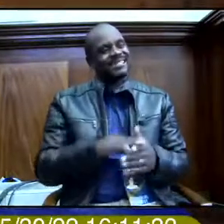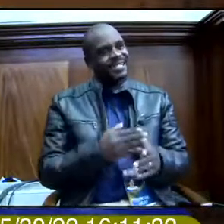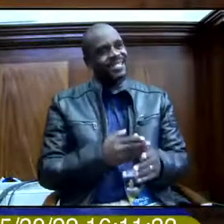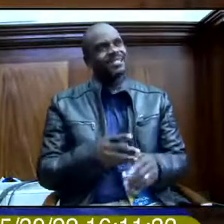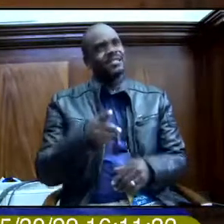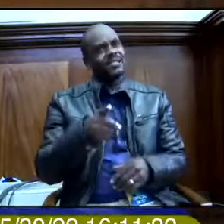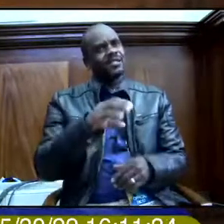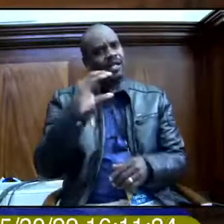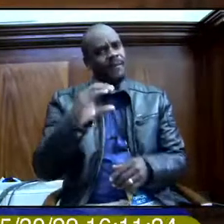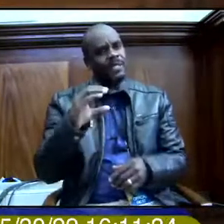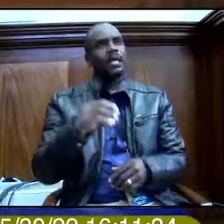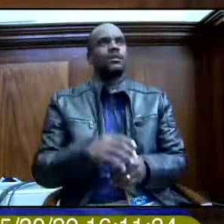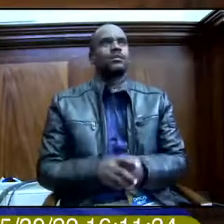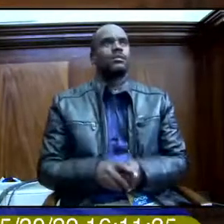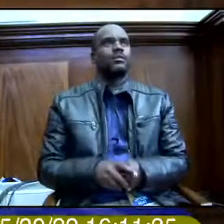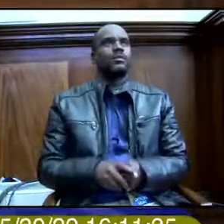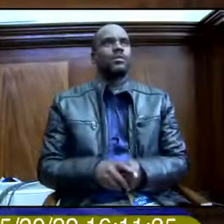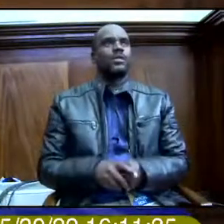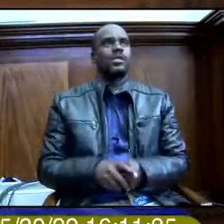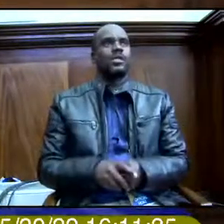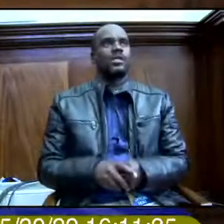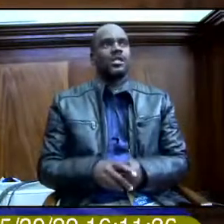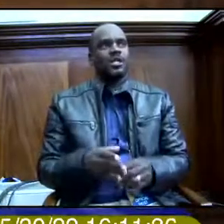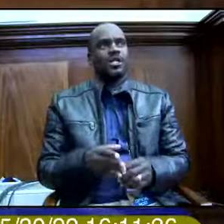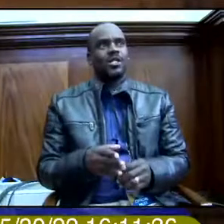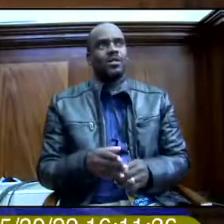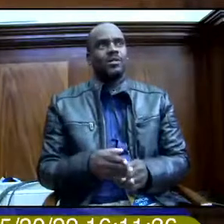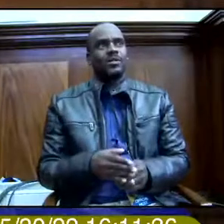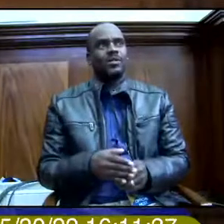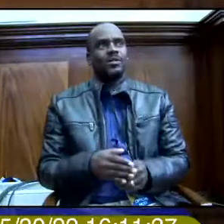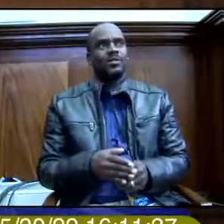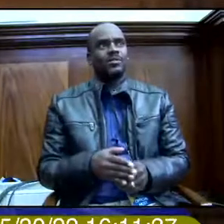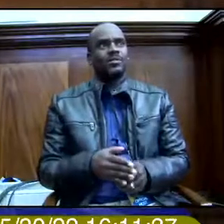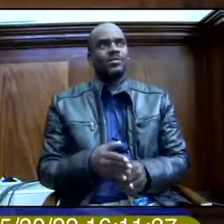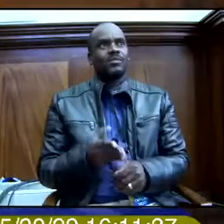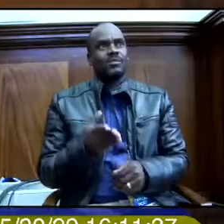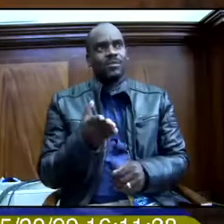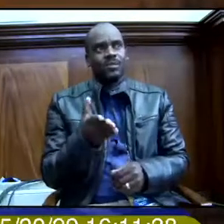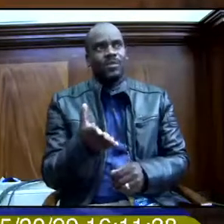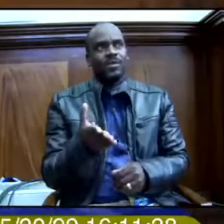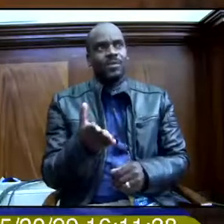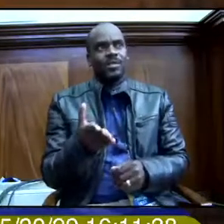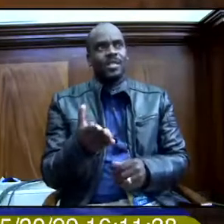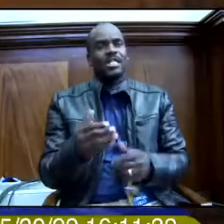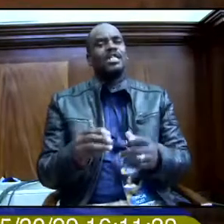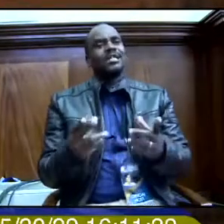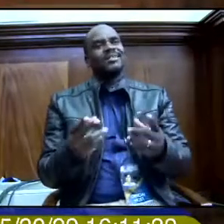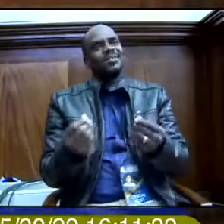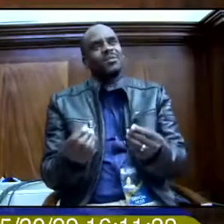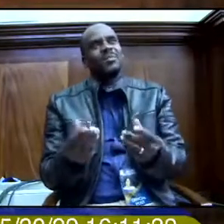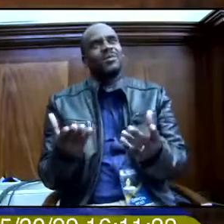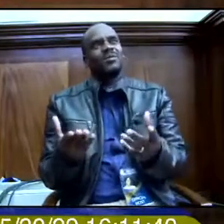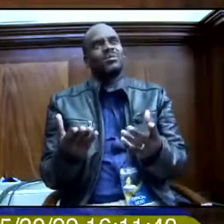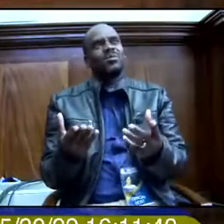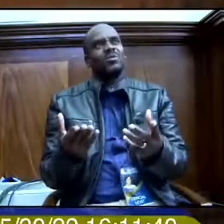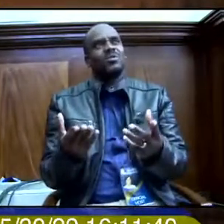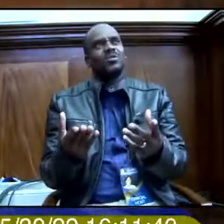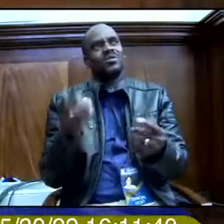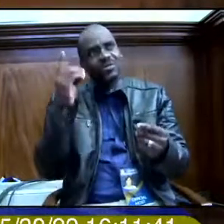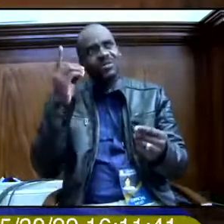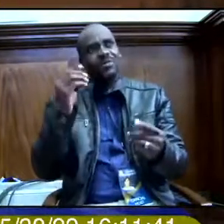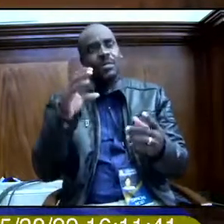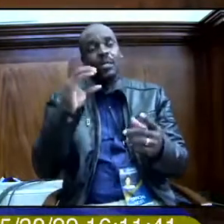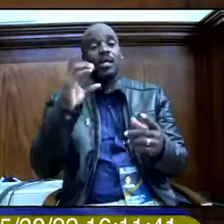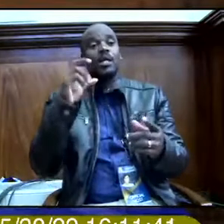answer in our own corners and maybe when we meet next time we are aware and say no it's possible to to create a caring